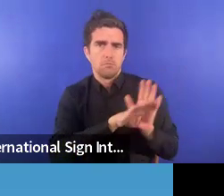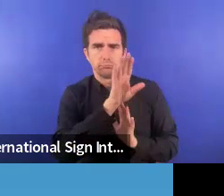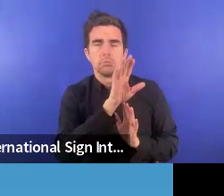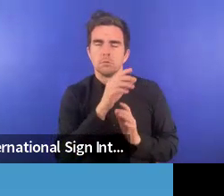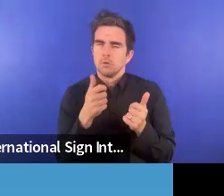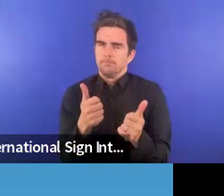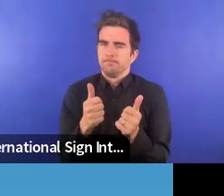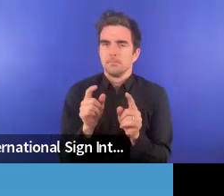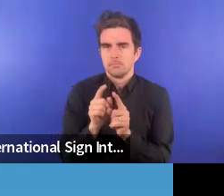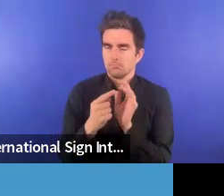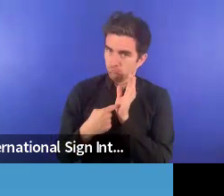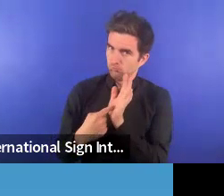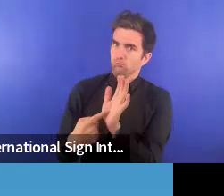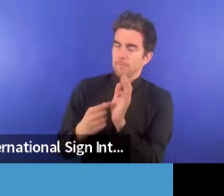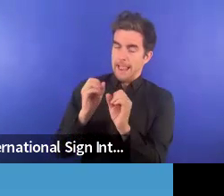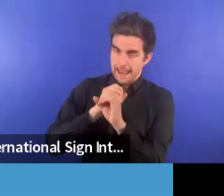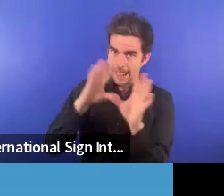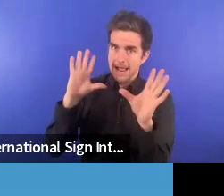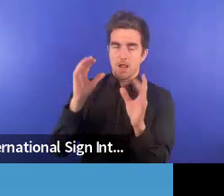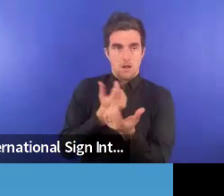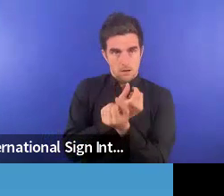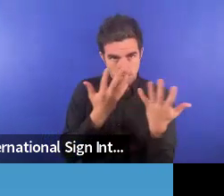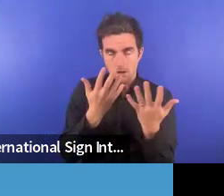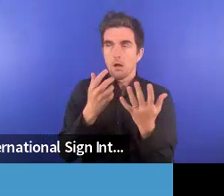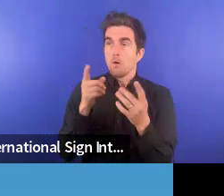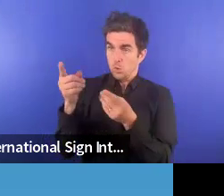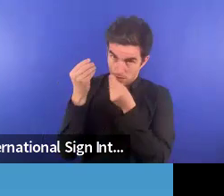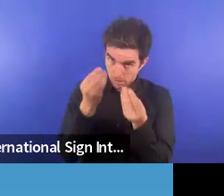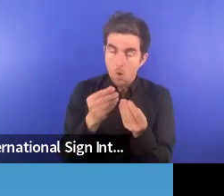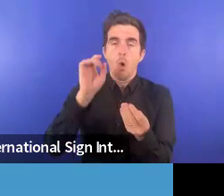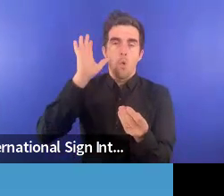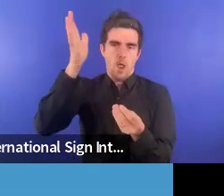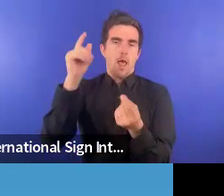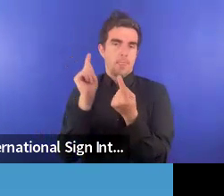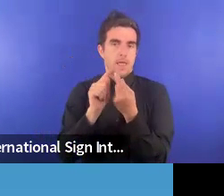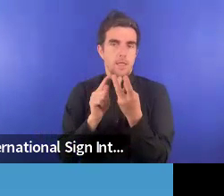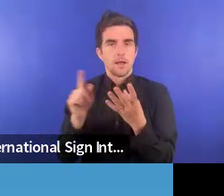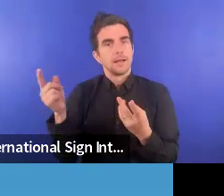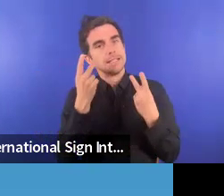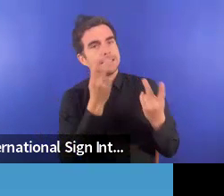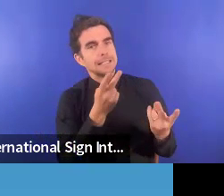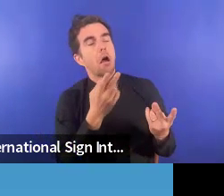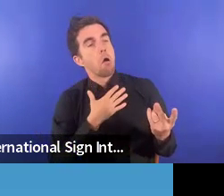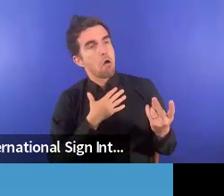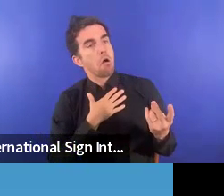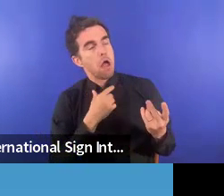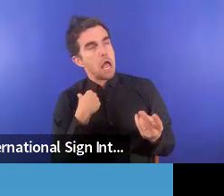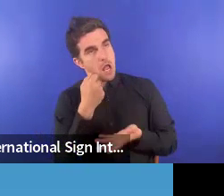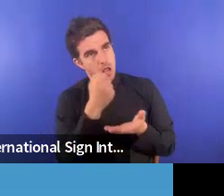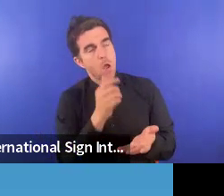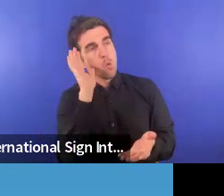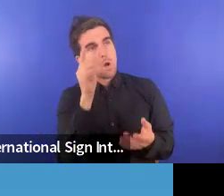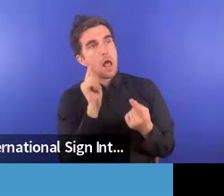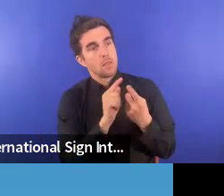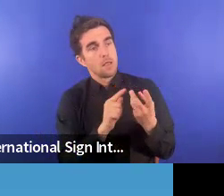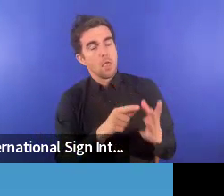at data, also consider that. And it doesn't necessarily have to be data that is generalizable. It can even